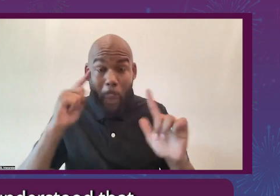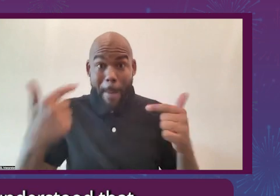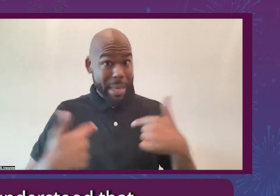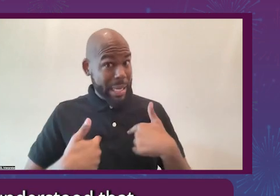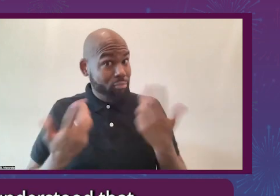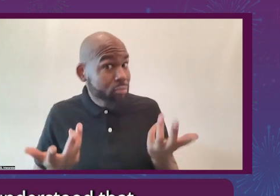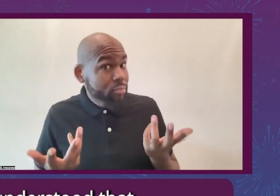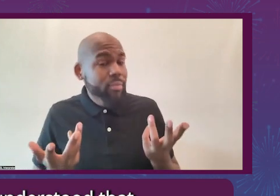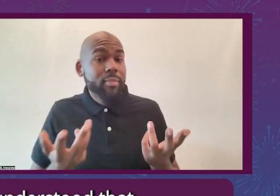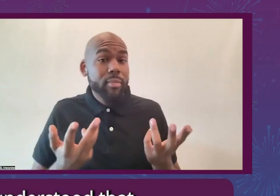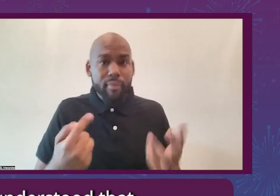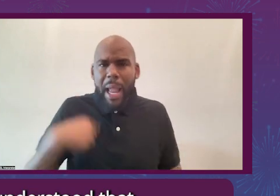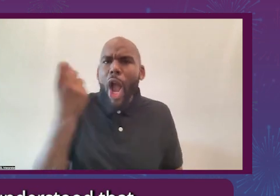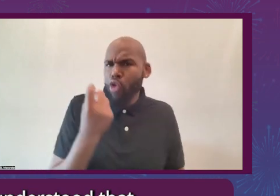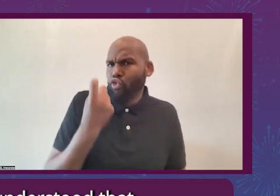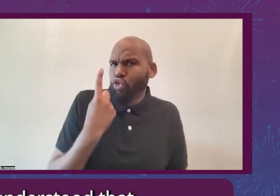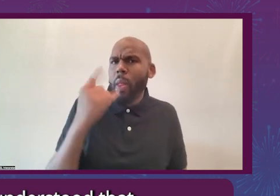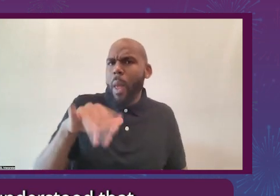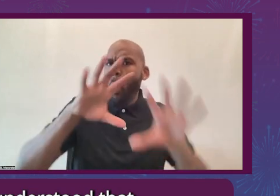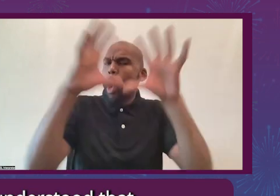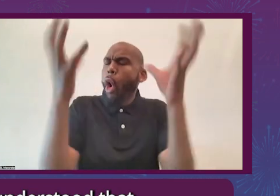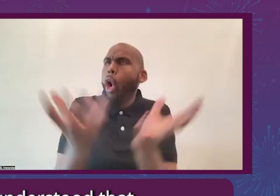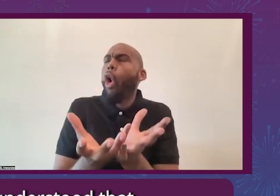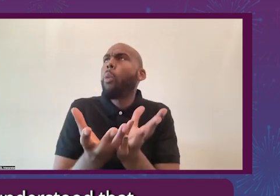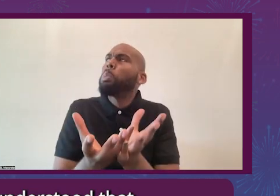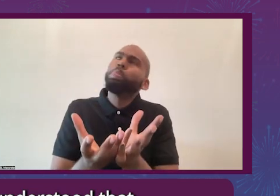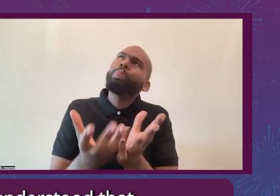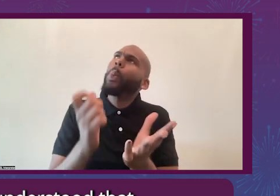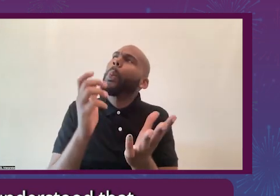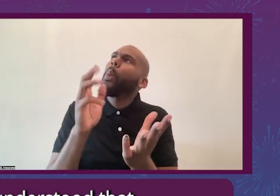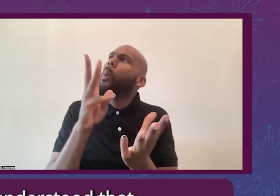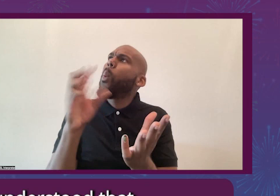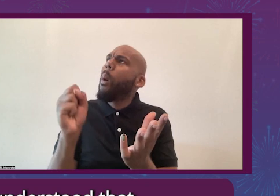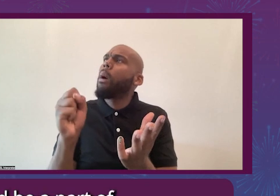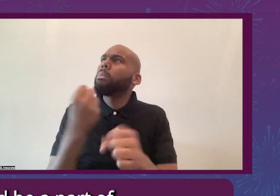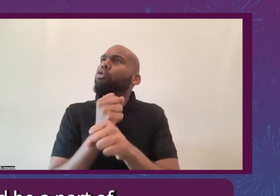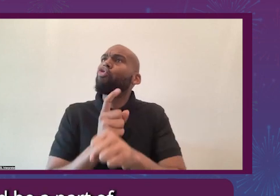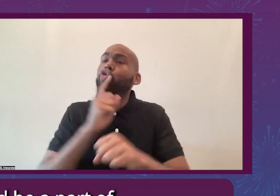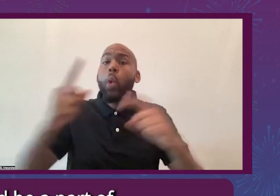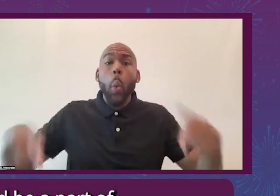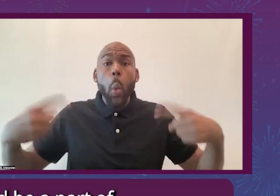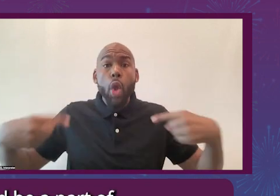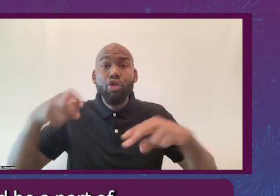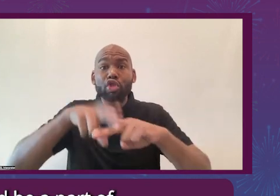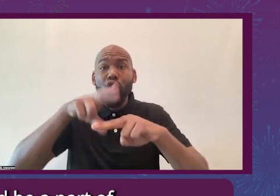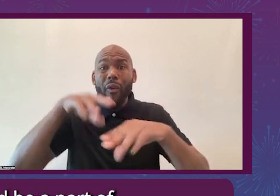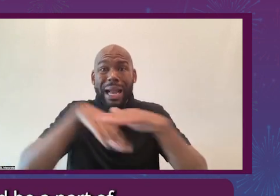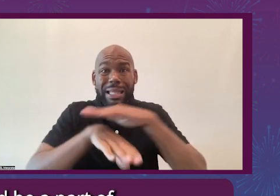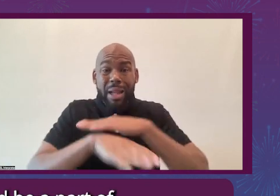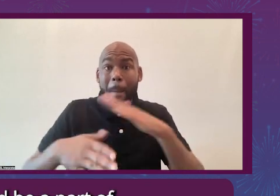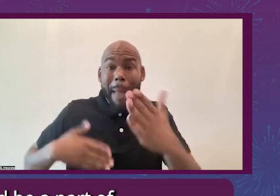I understood that the world was wheelchair accessible and it was my right to get around and be a part of